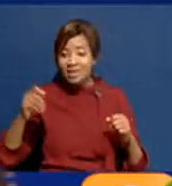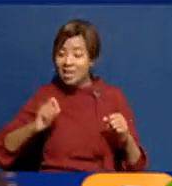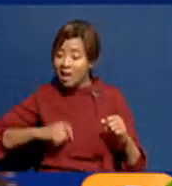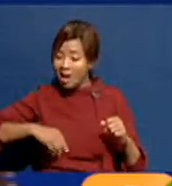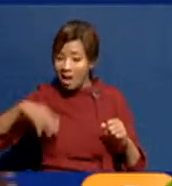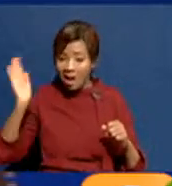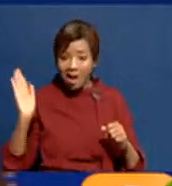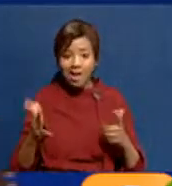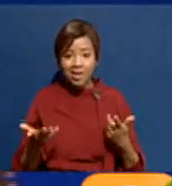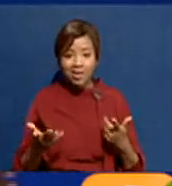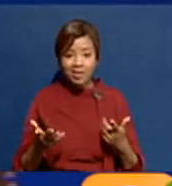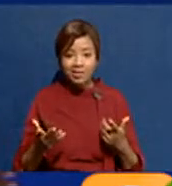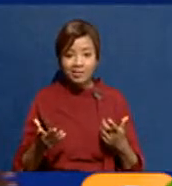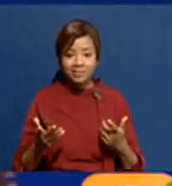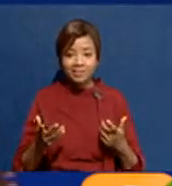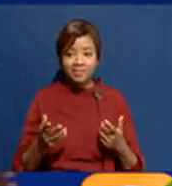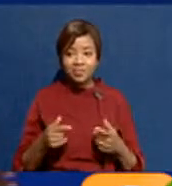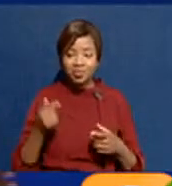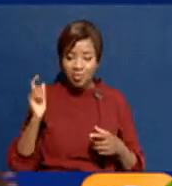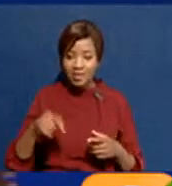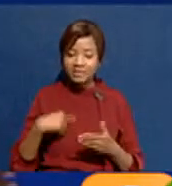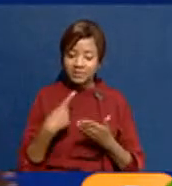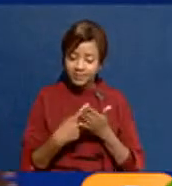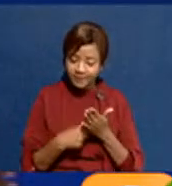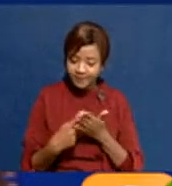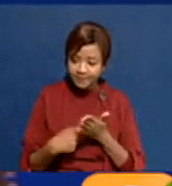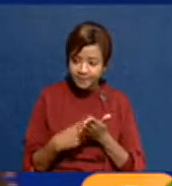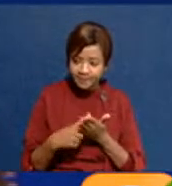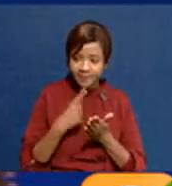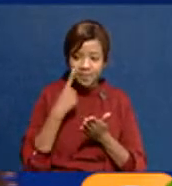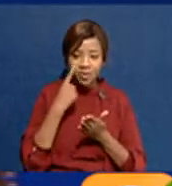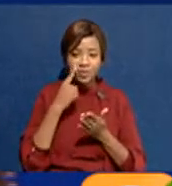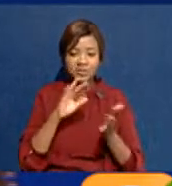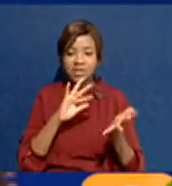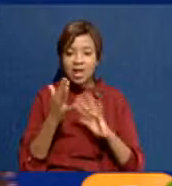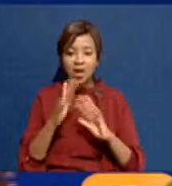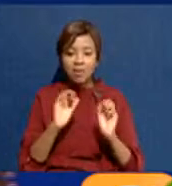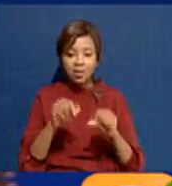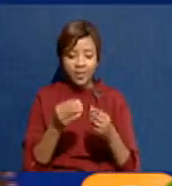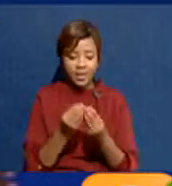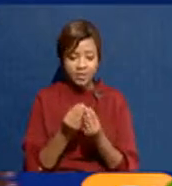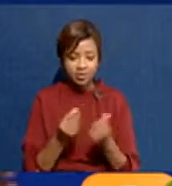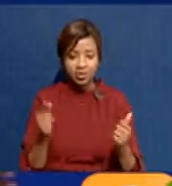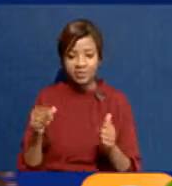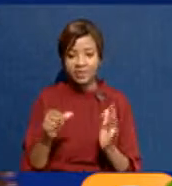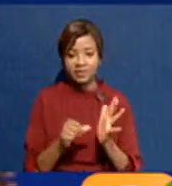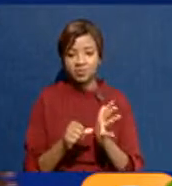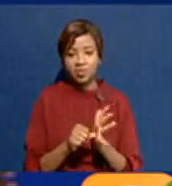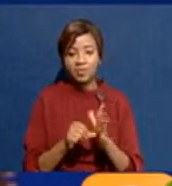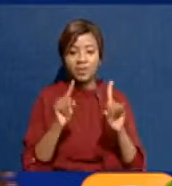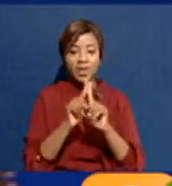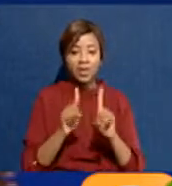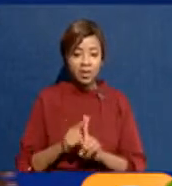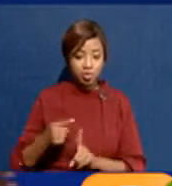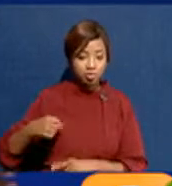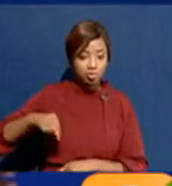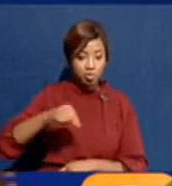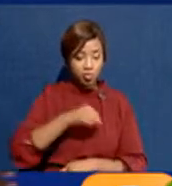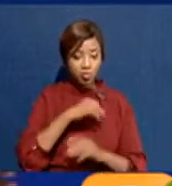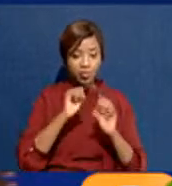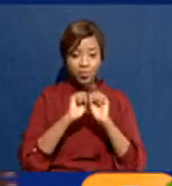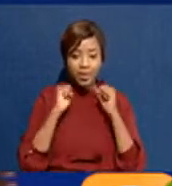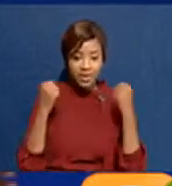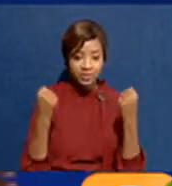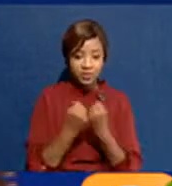be talking about this every day. What are we going to do about our maternal mortality rate? And we as a society,